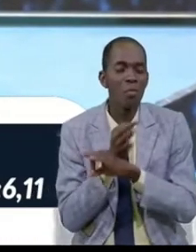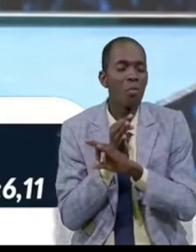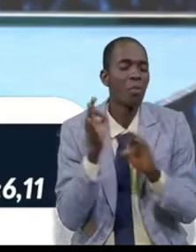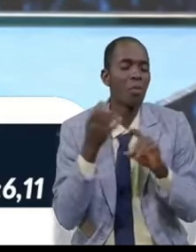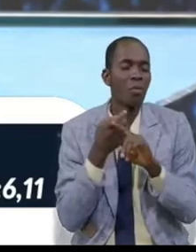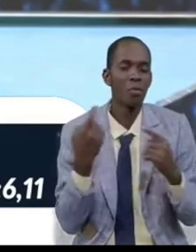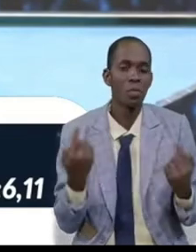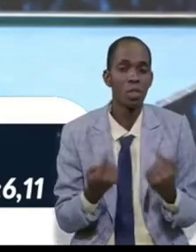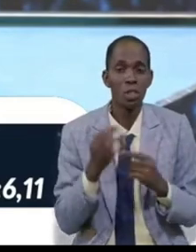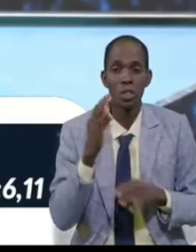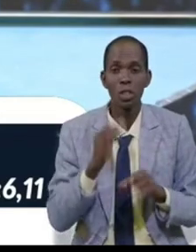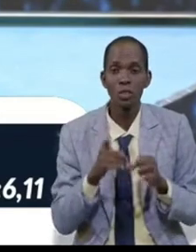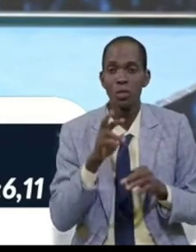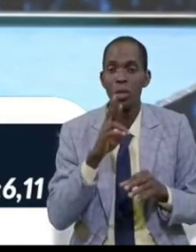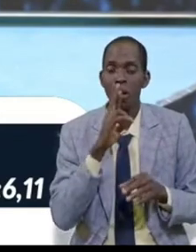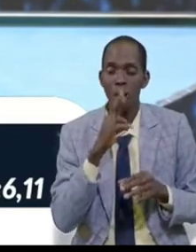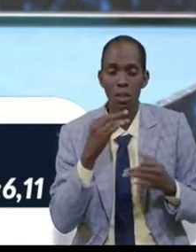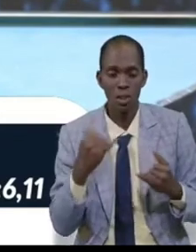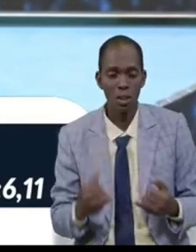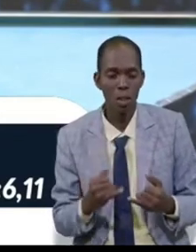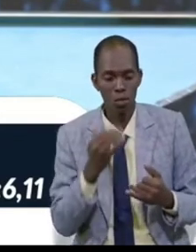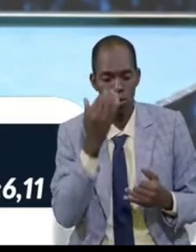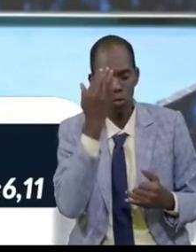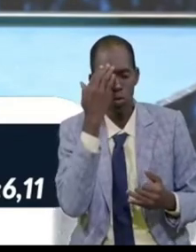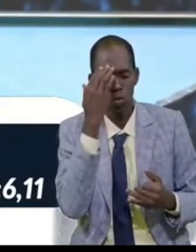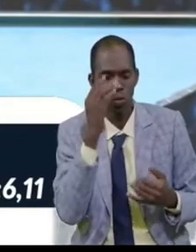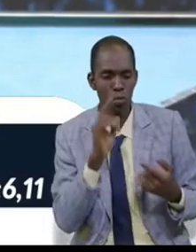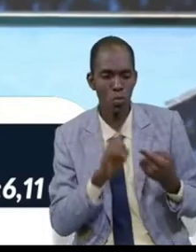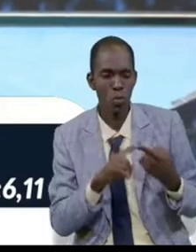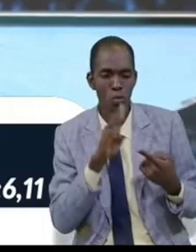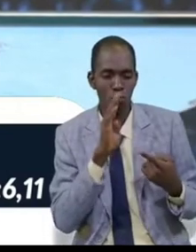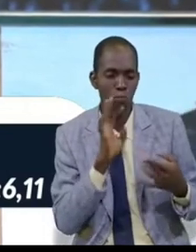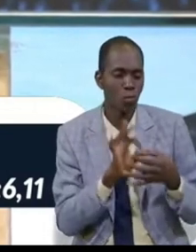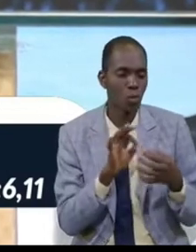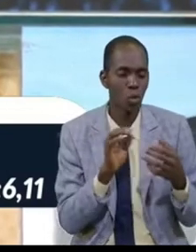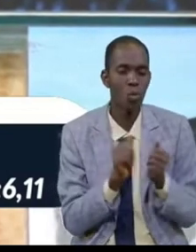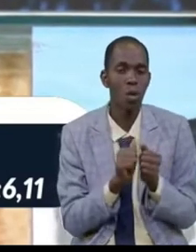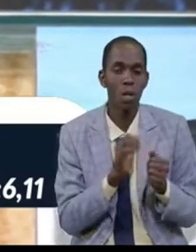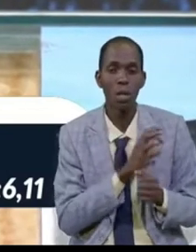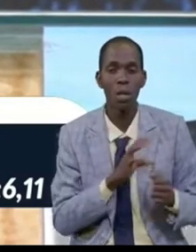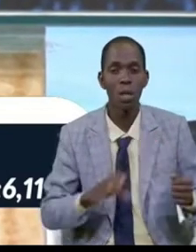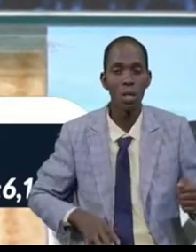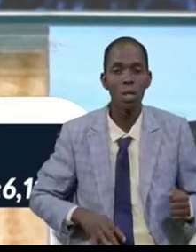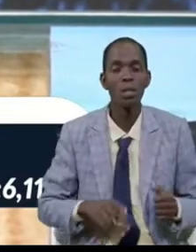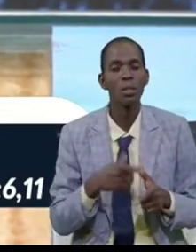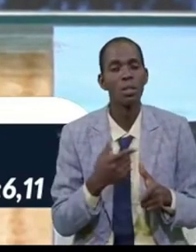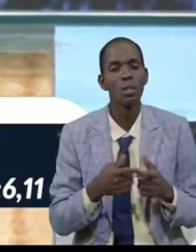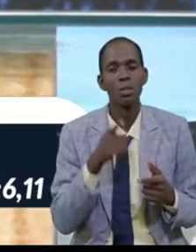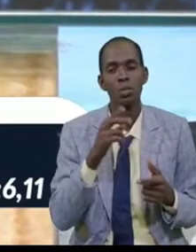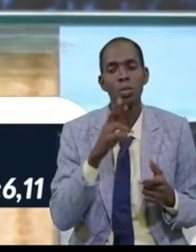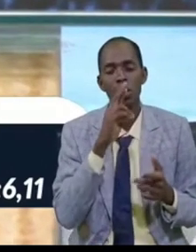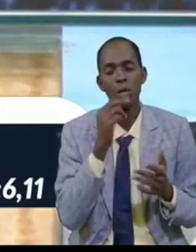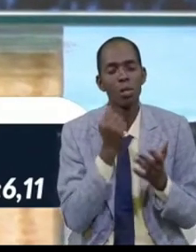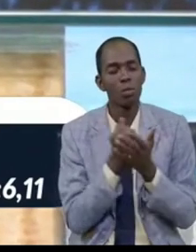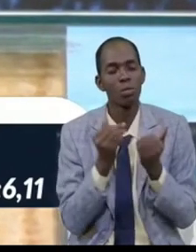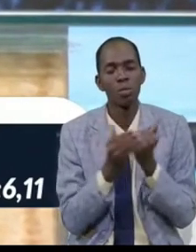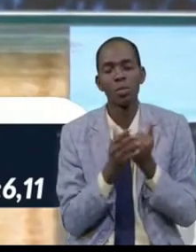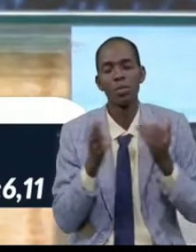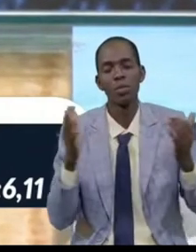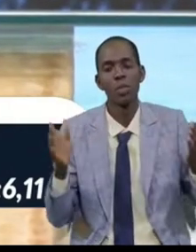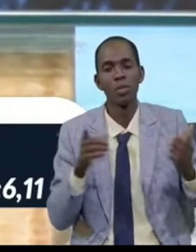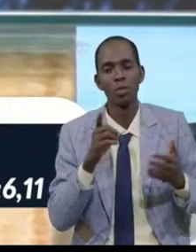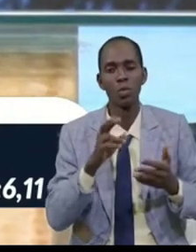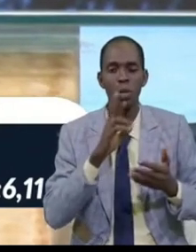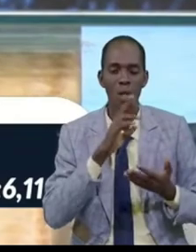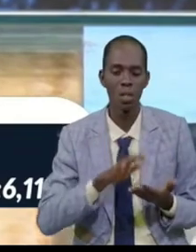have identified with Christ, you are crucified. If you have identified with Christ, that you are dead with him, it